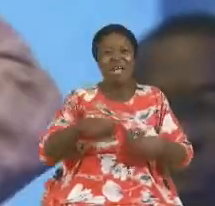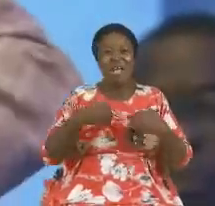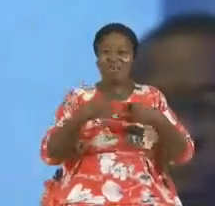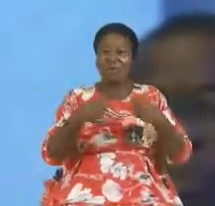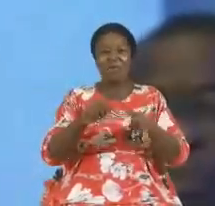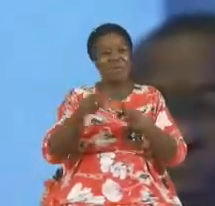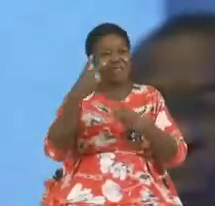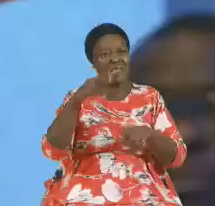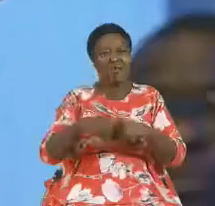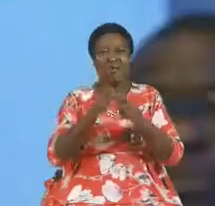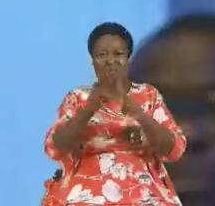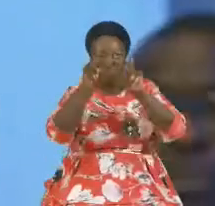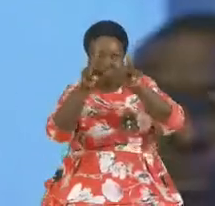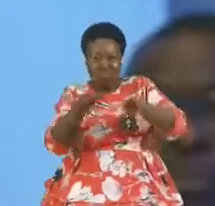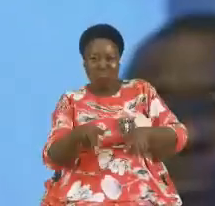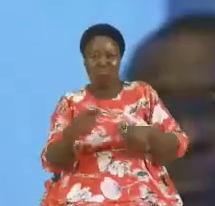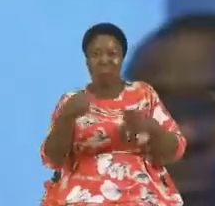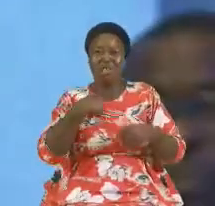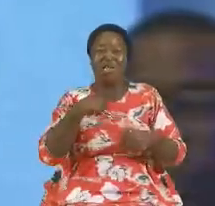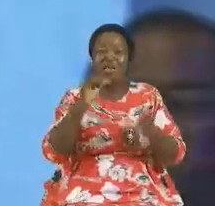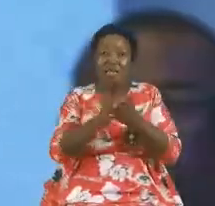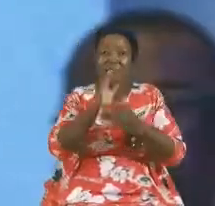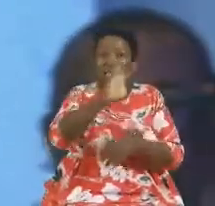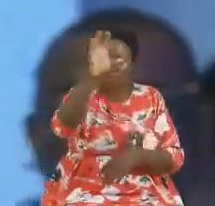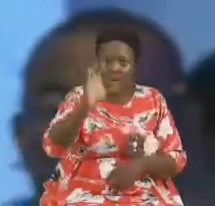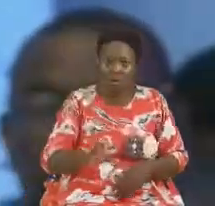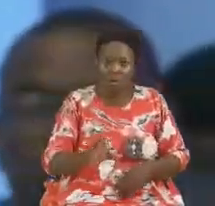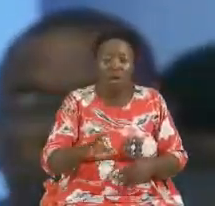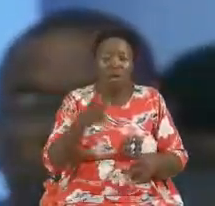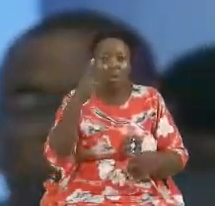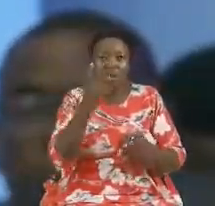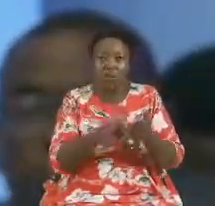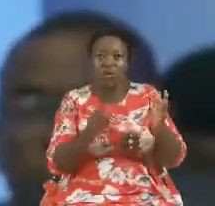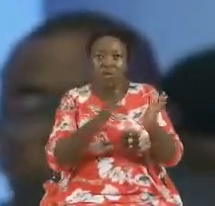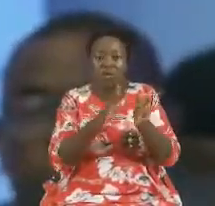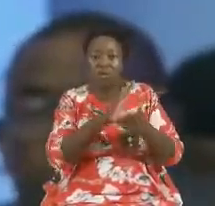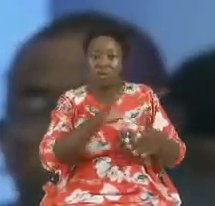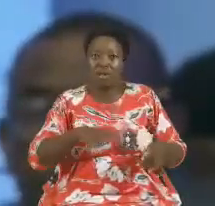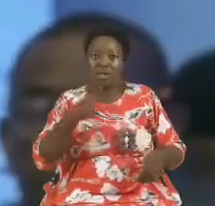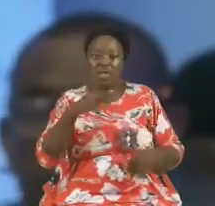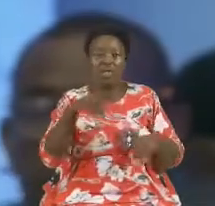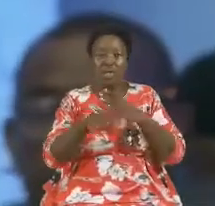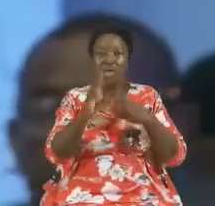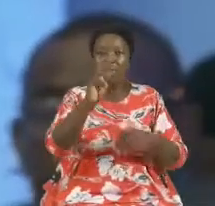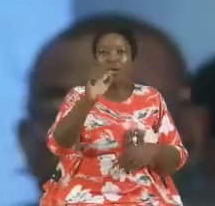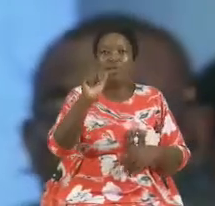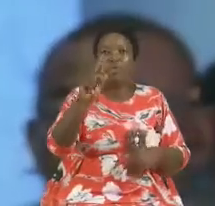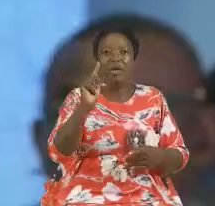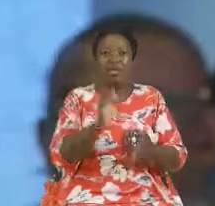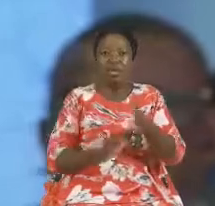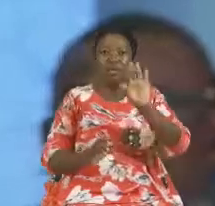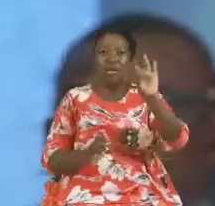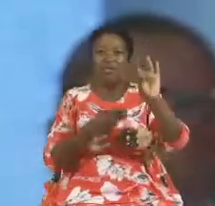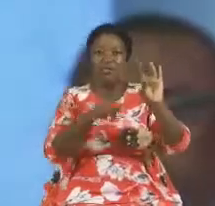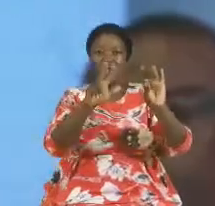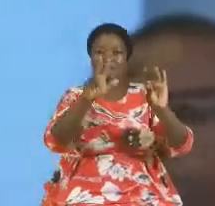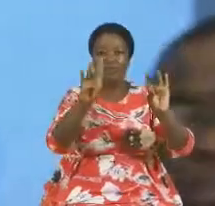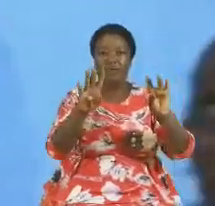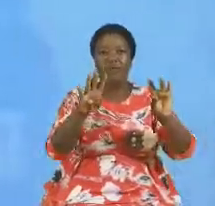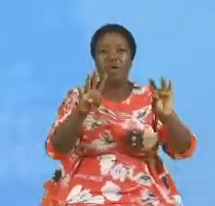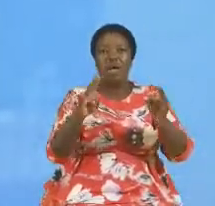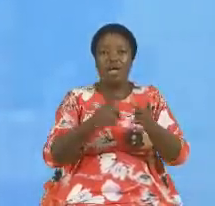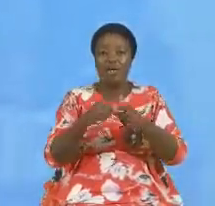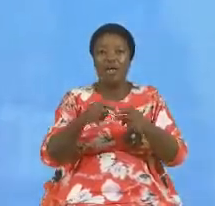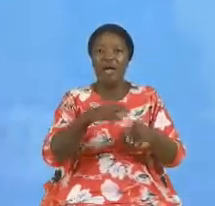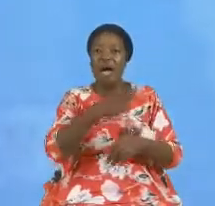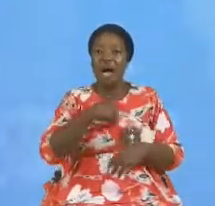before. A new life has come. And look at the way they're looking at me. That's the cross. Look at what Jesus said